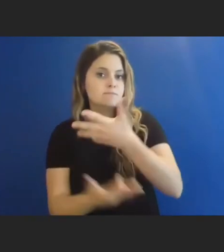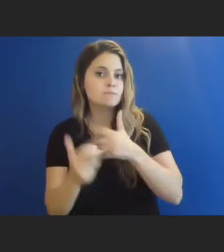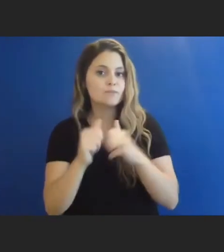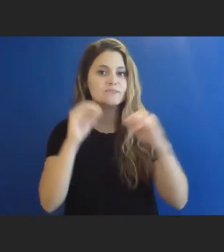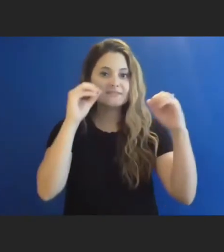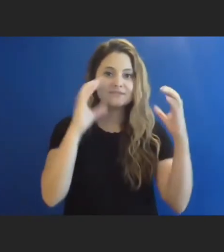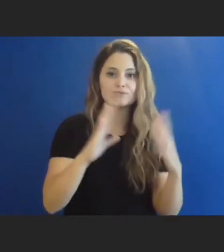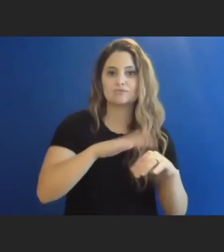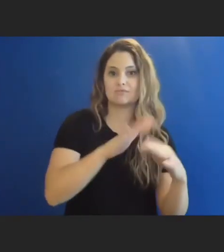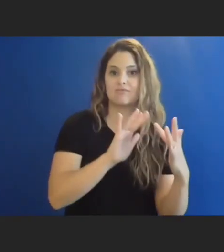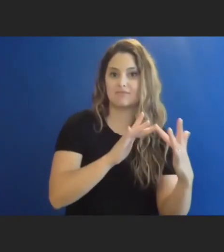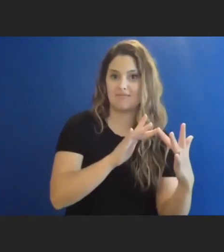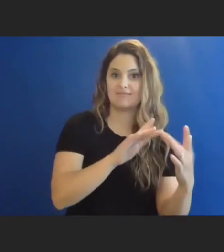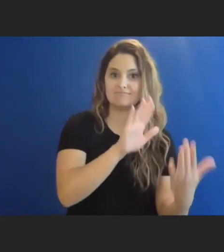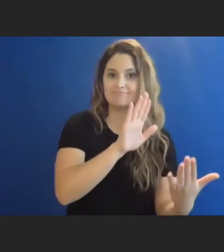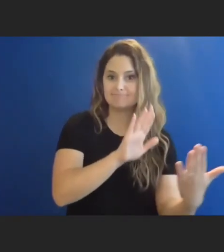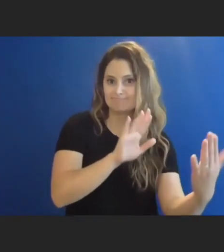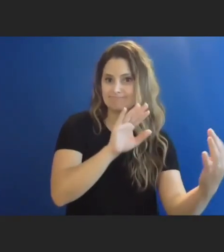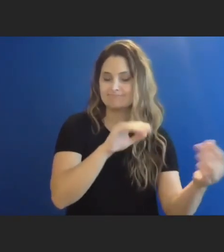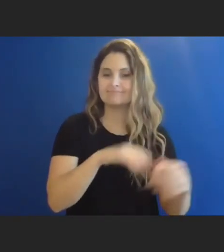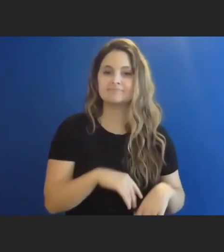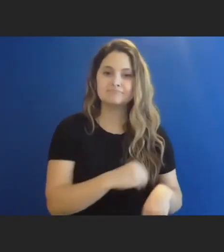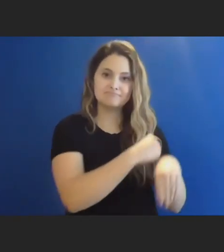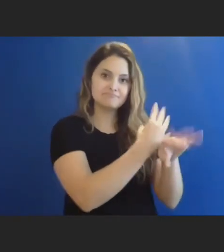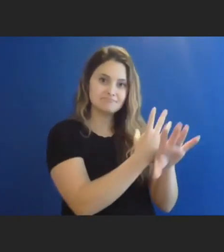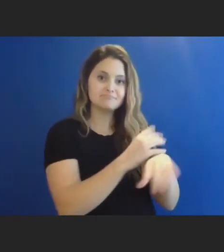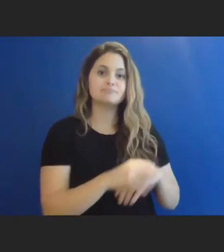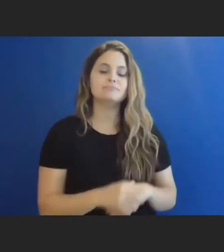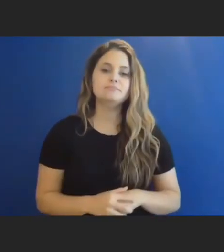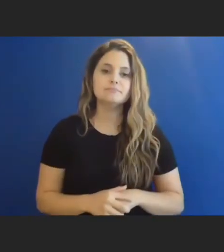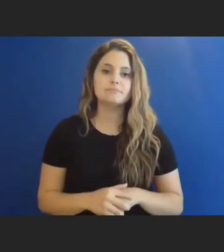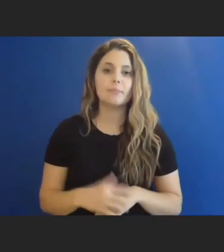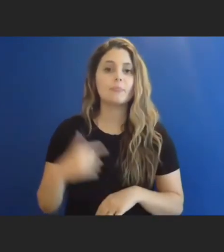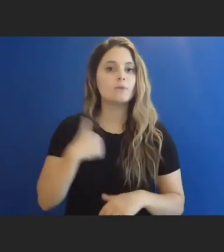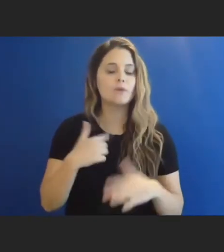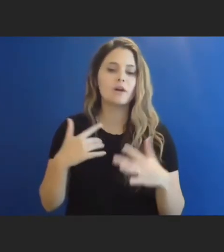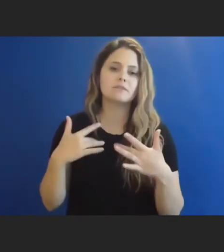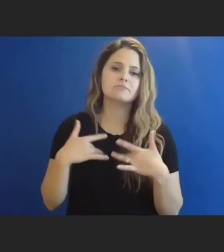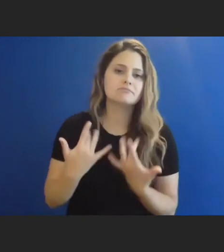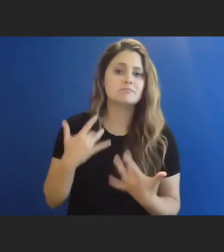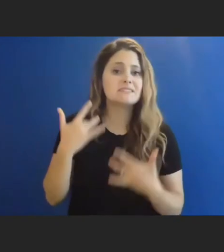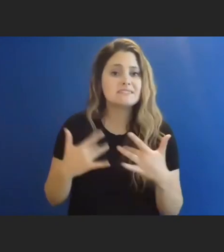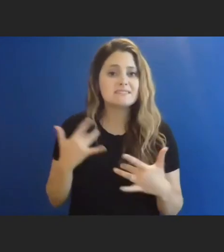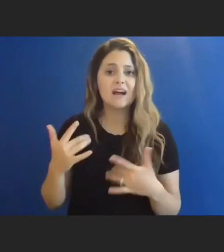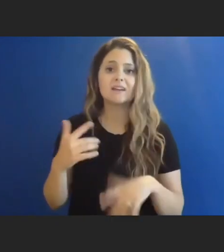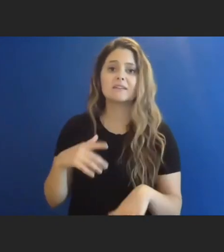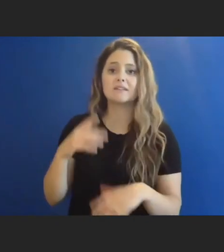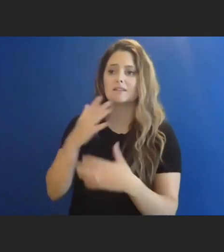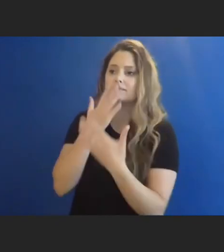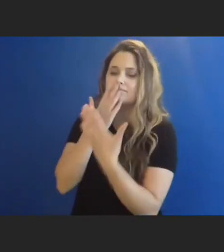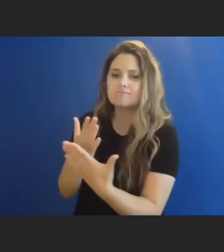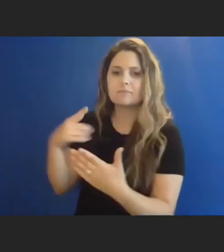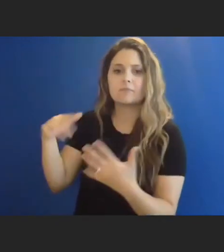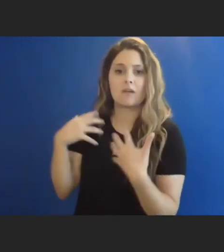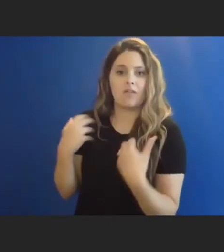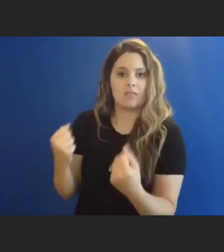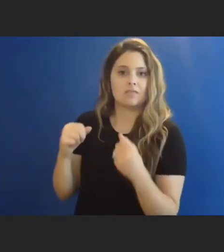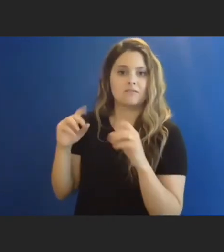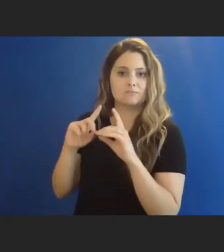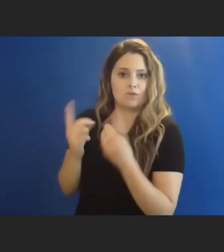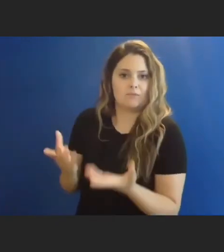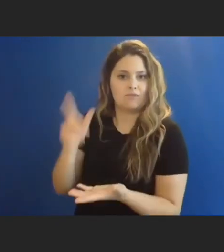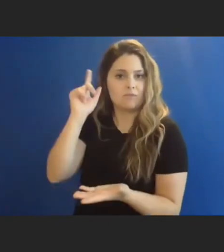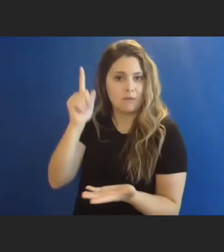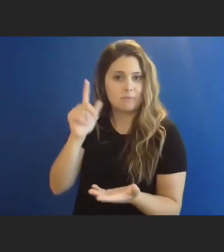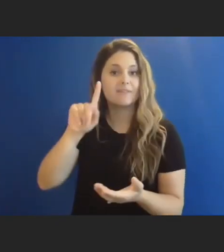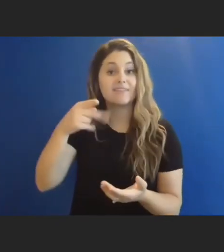online. We are very, very excited and appreciative of the Lubbock Health Department and Catherine Wells